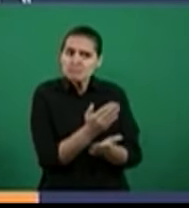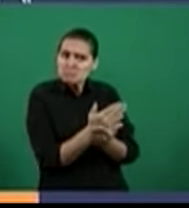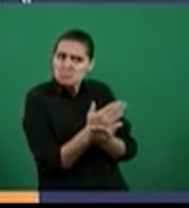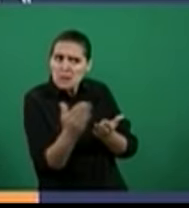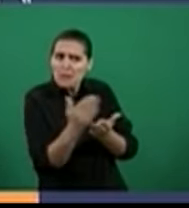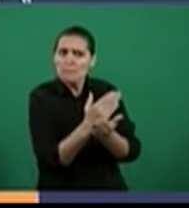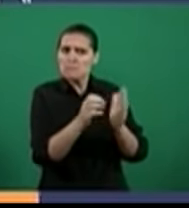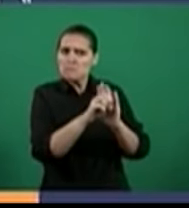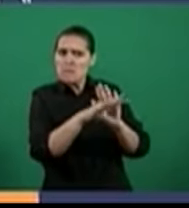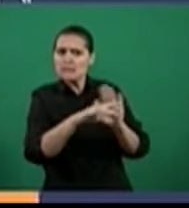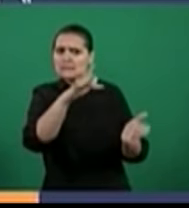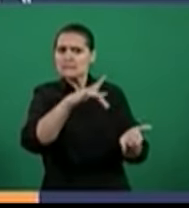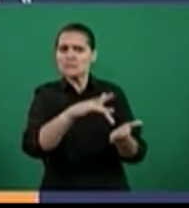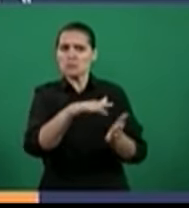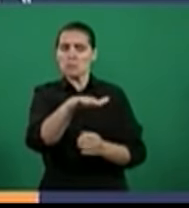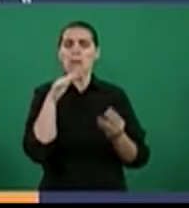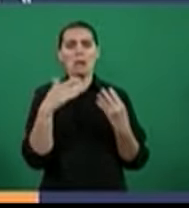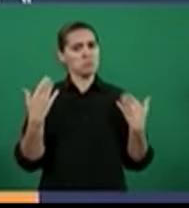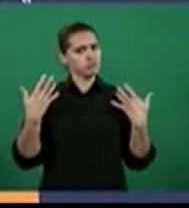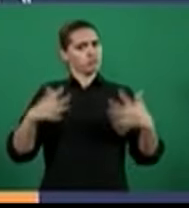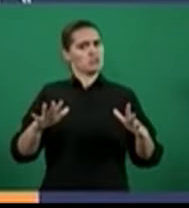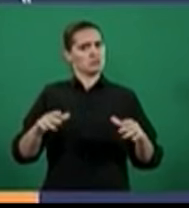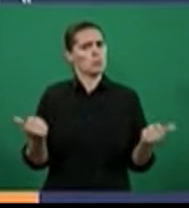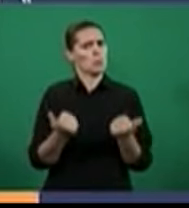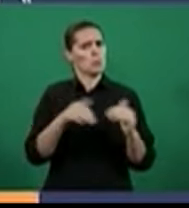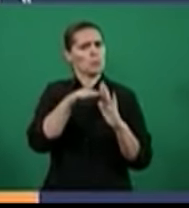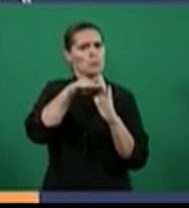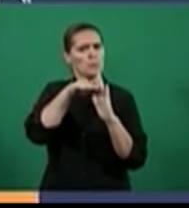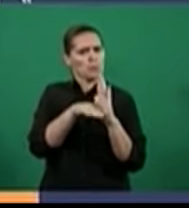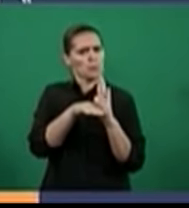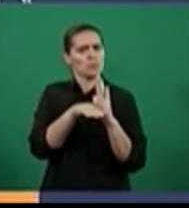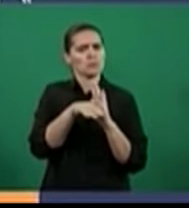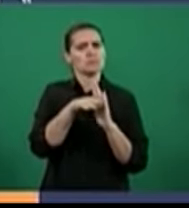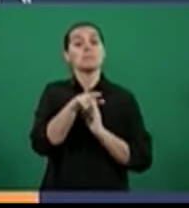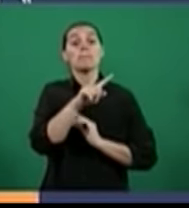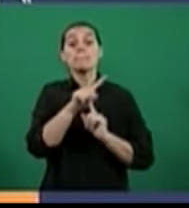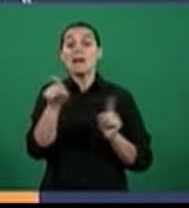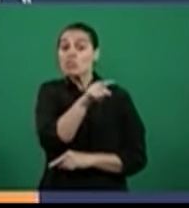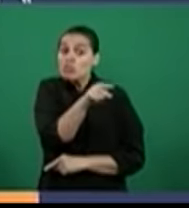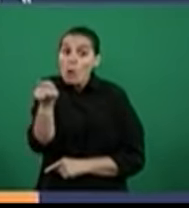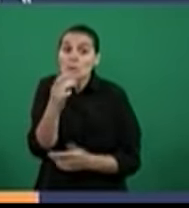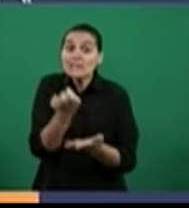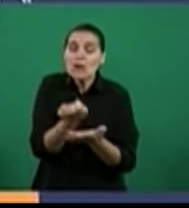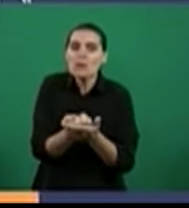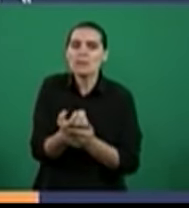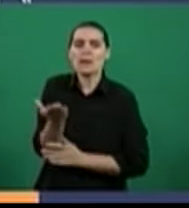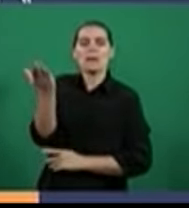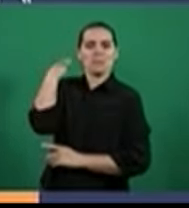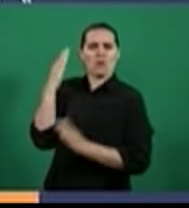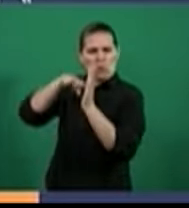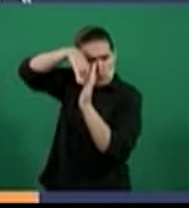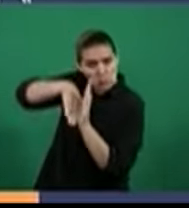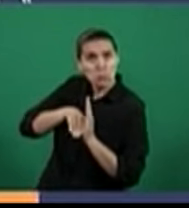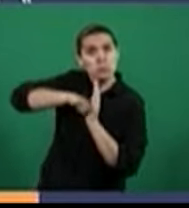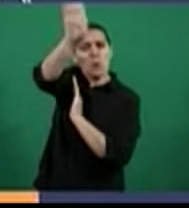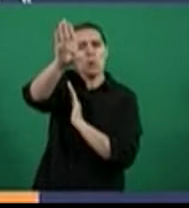banks have been reducing rates already, but these economies had the largest hikes previously, and